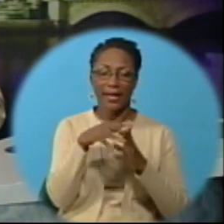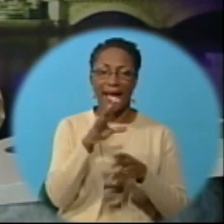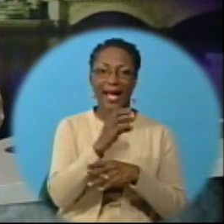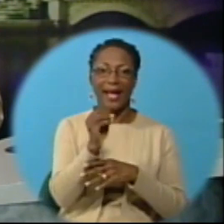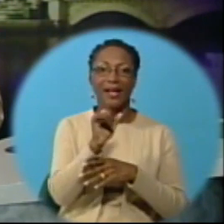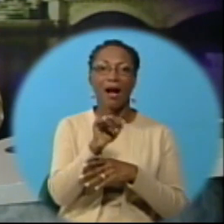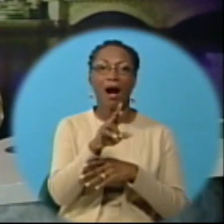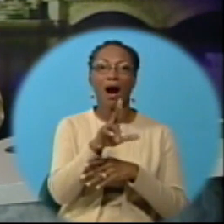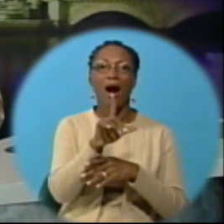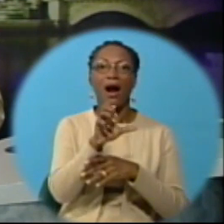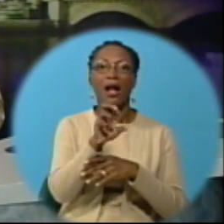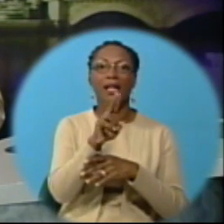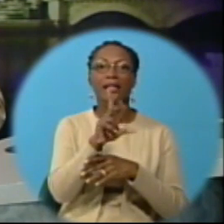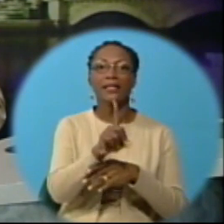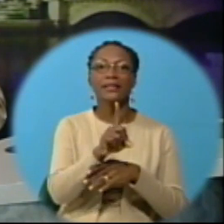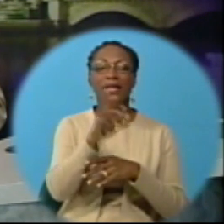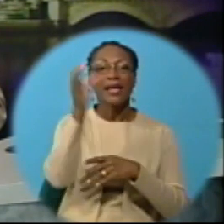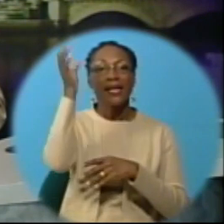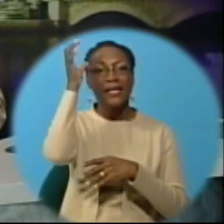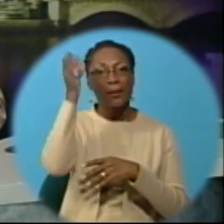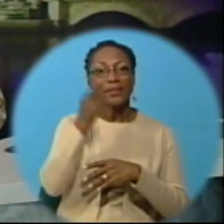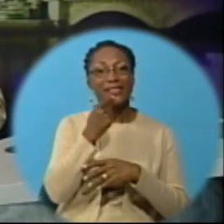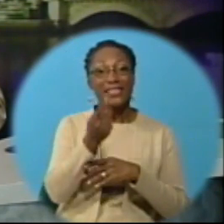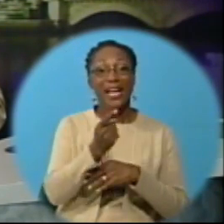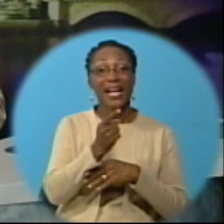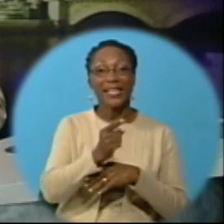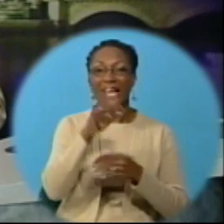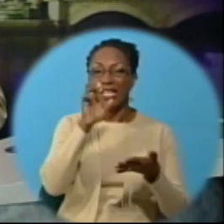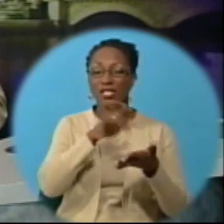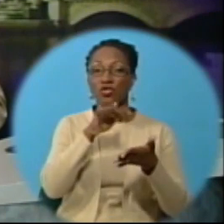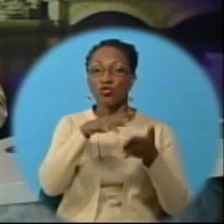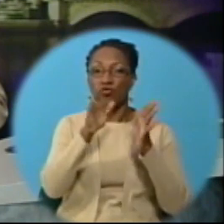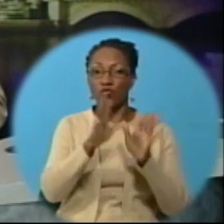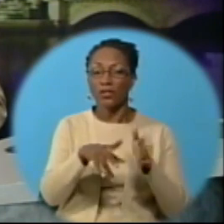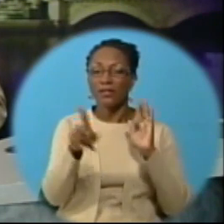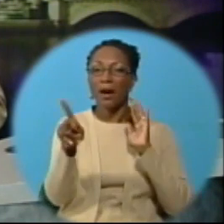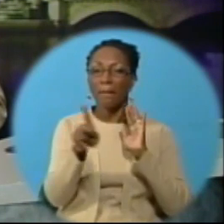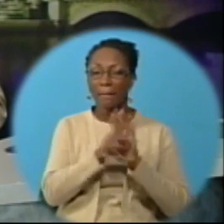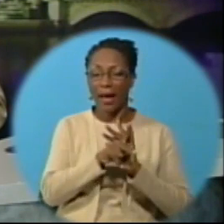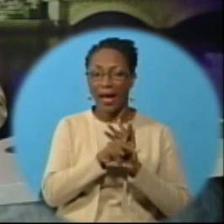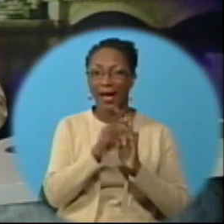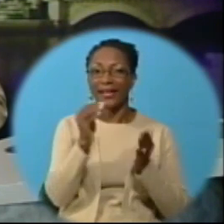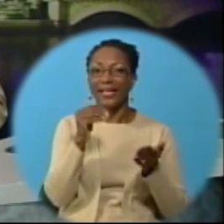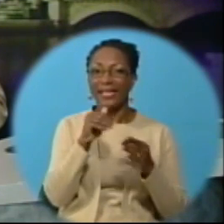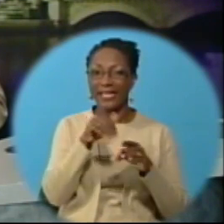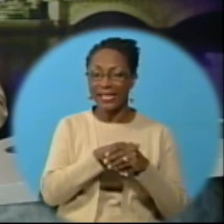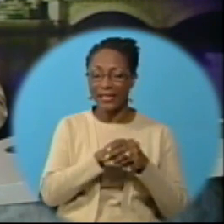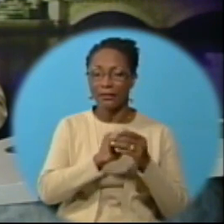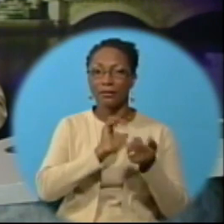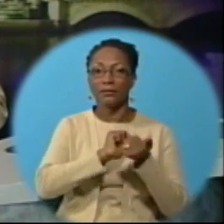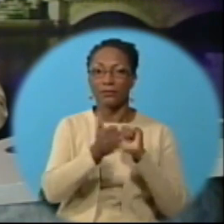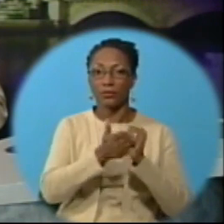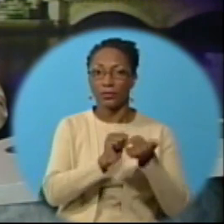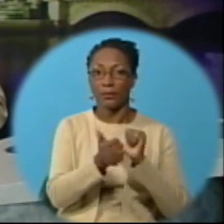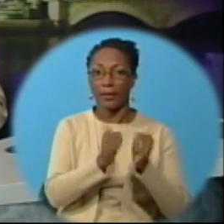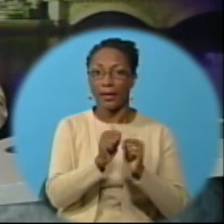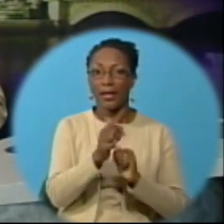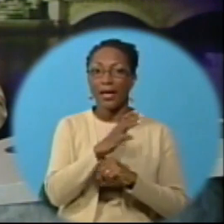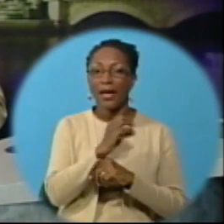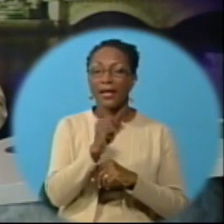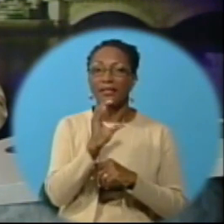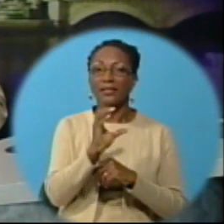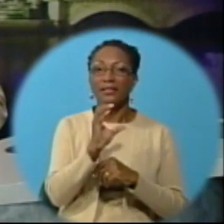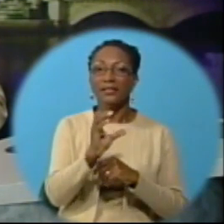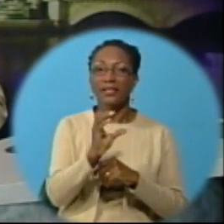today, Cameron confirmed to CBC Sports that the students are back in. However, officials with the CCC have told CBC Sports that